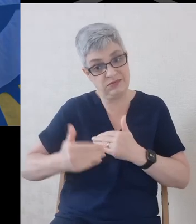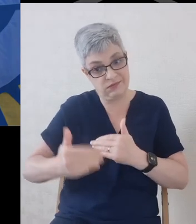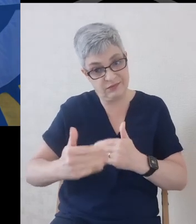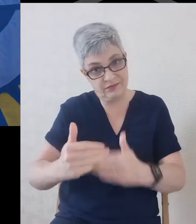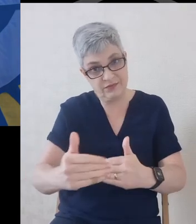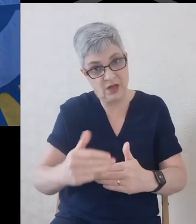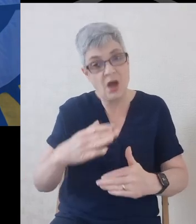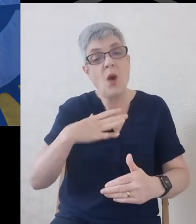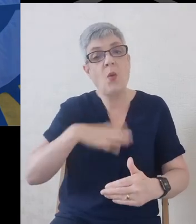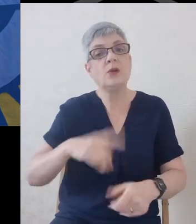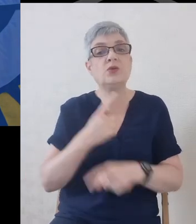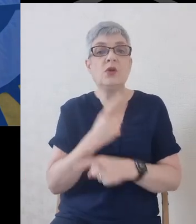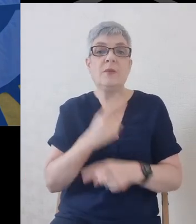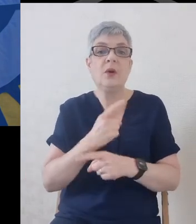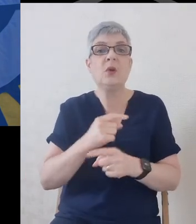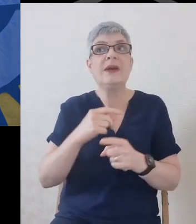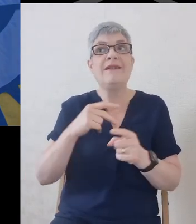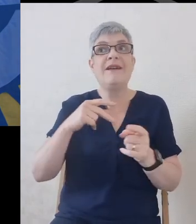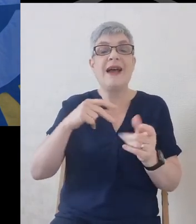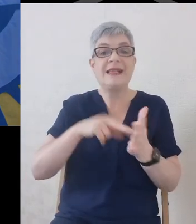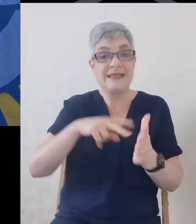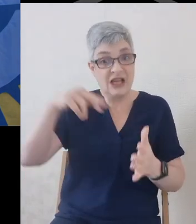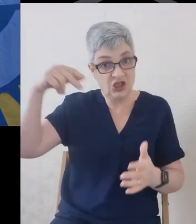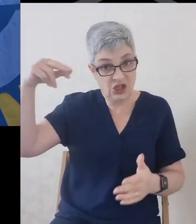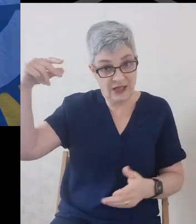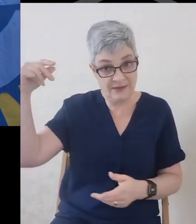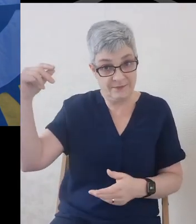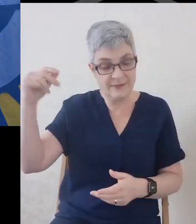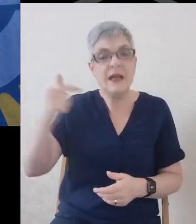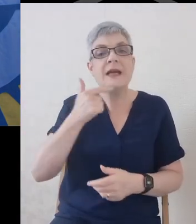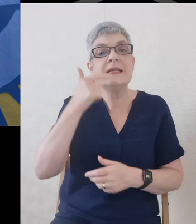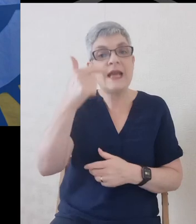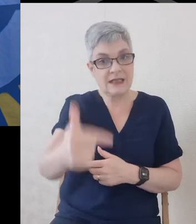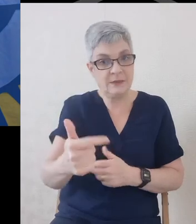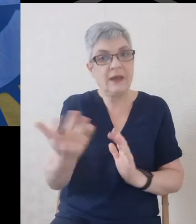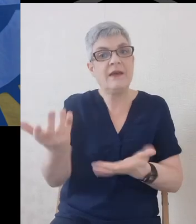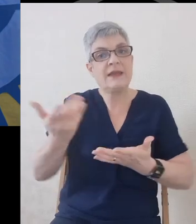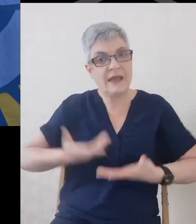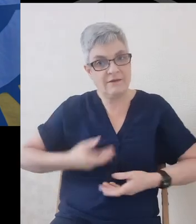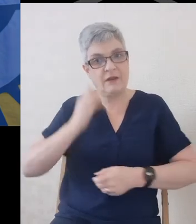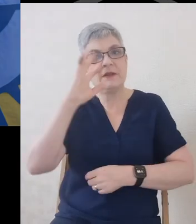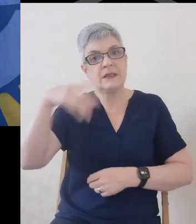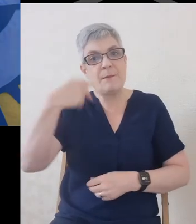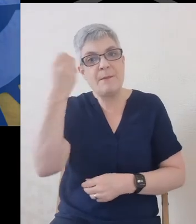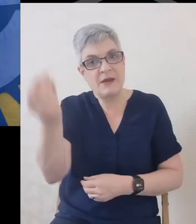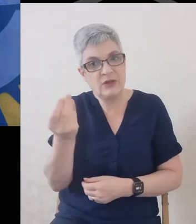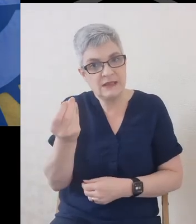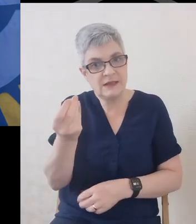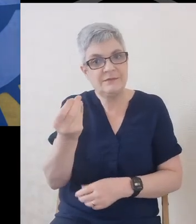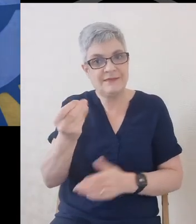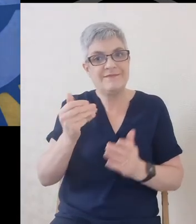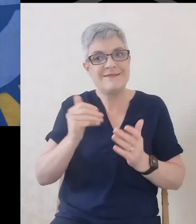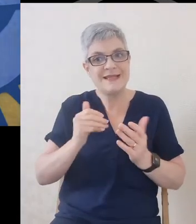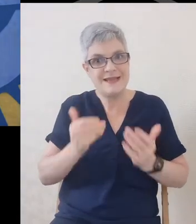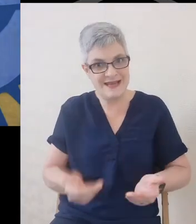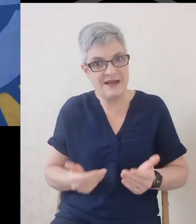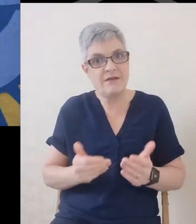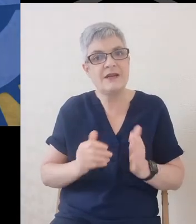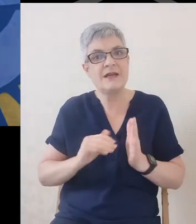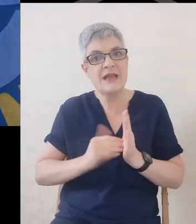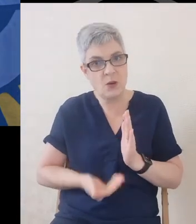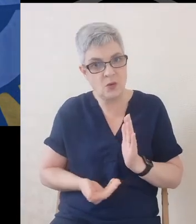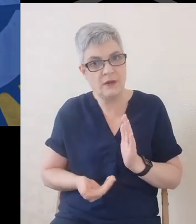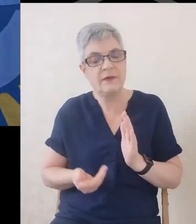firstly the ascension, then next week the gift of the Holy Spirit, the presence of the Spirit here and now, and then in the